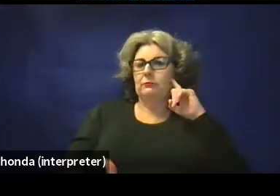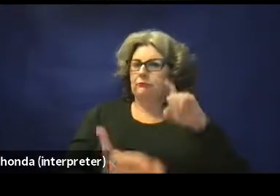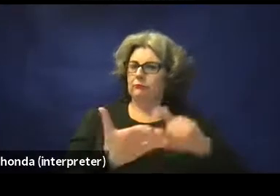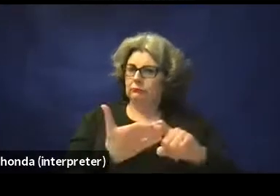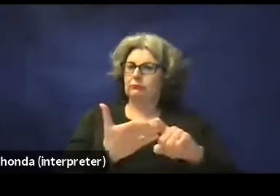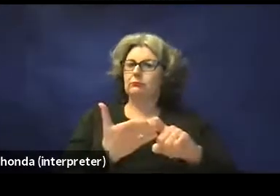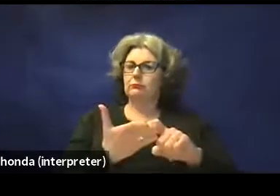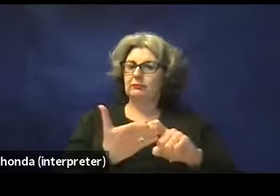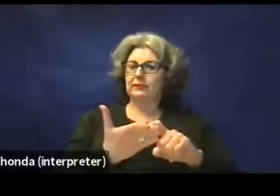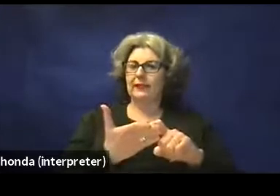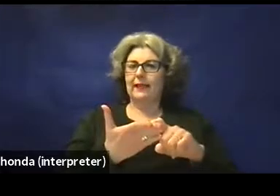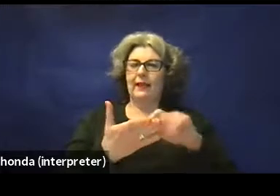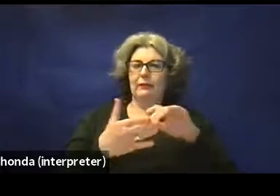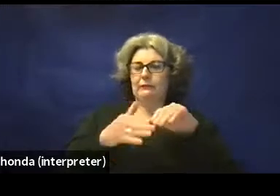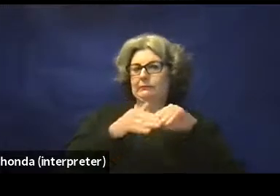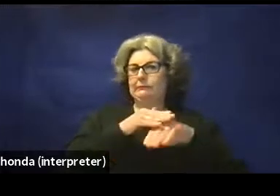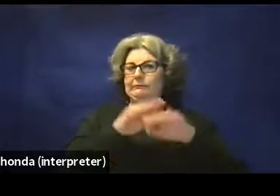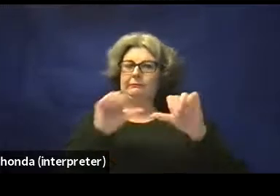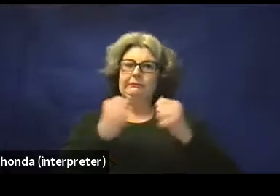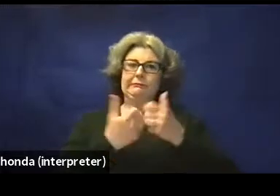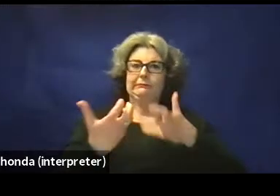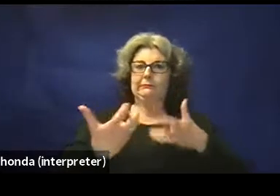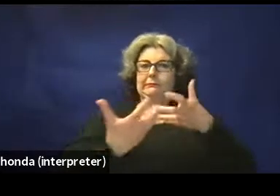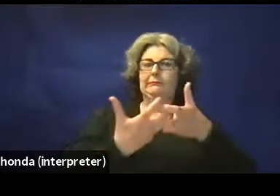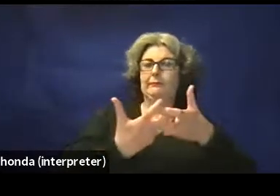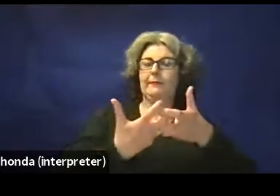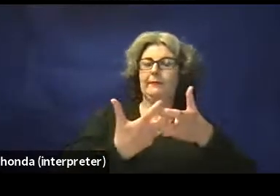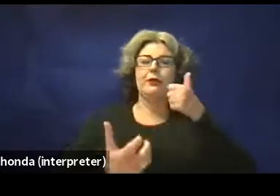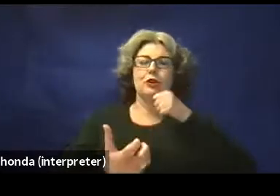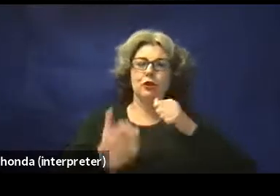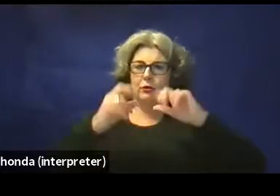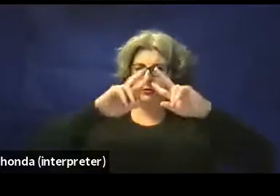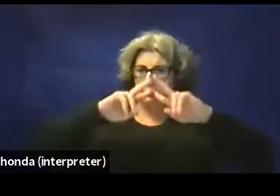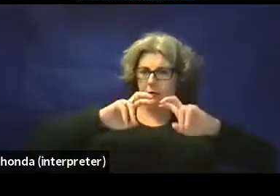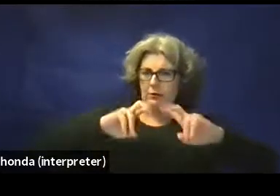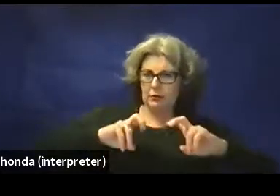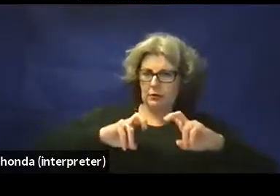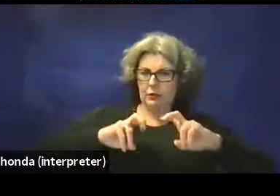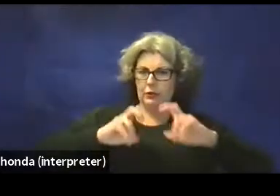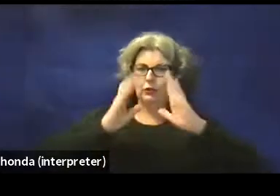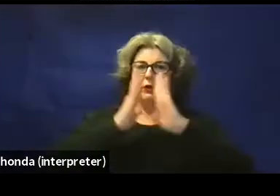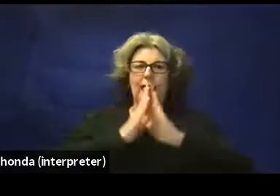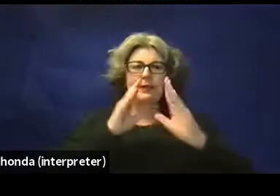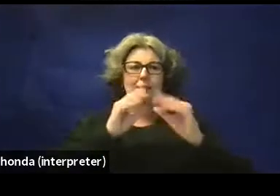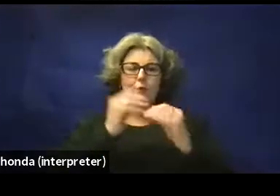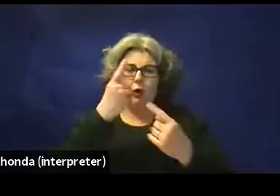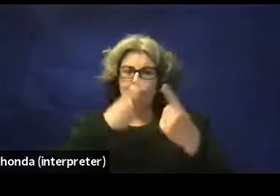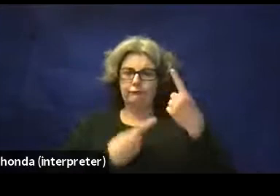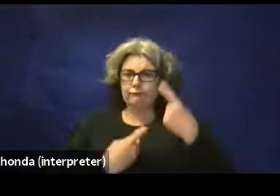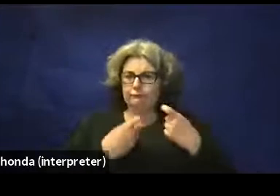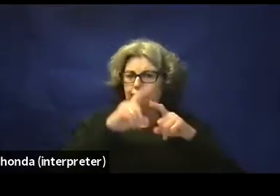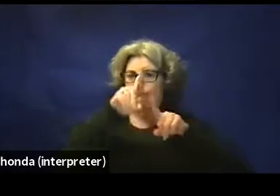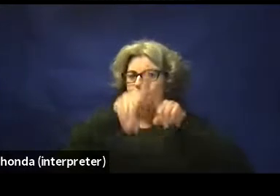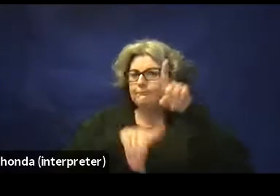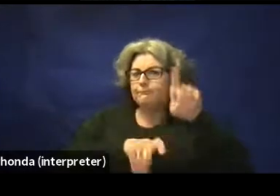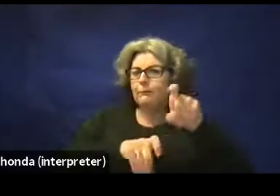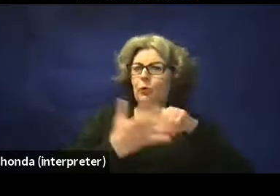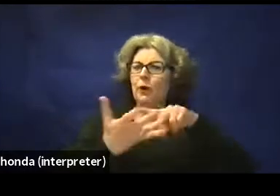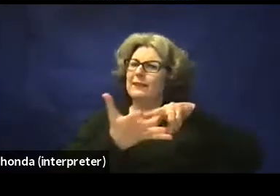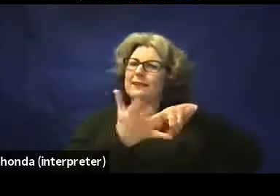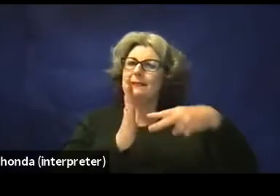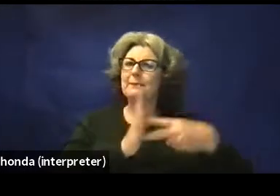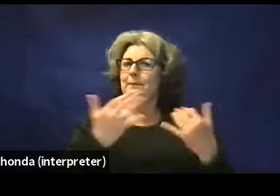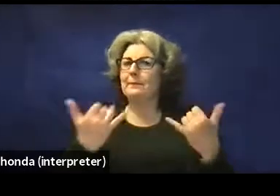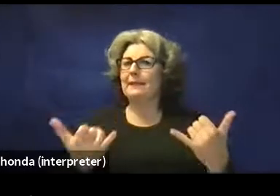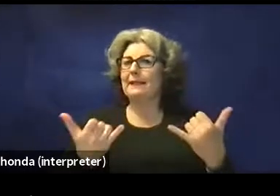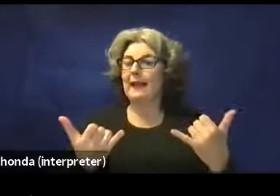inquiry and agency. It allows them to go into depth and ask additional questions about really what does it mean.